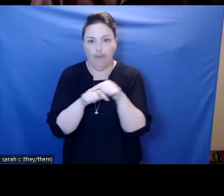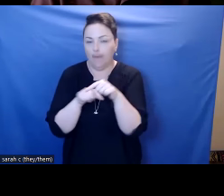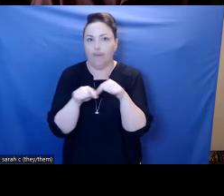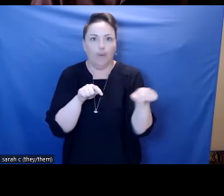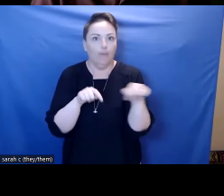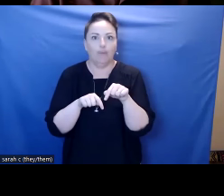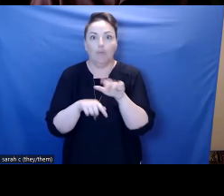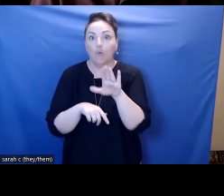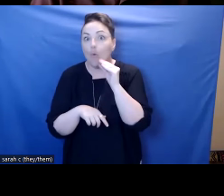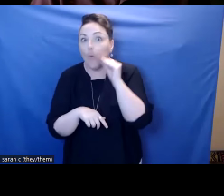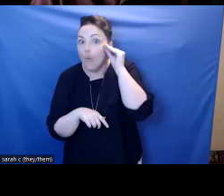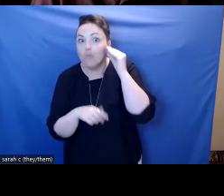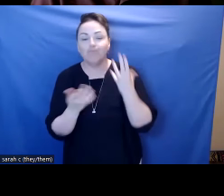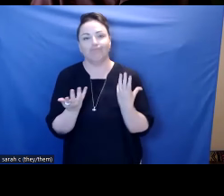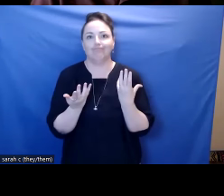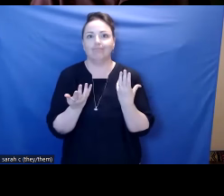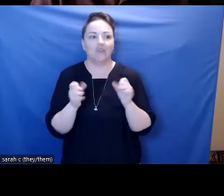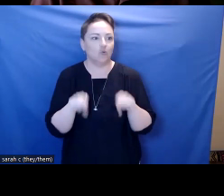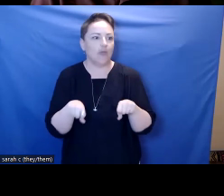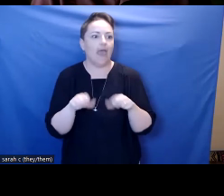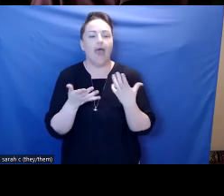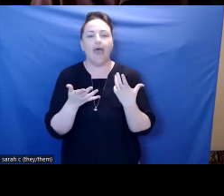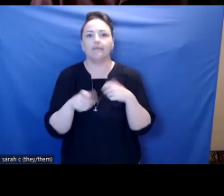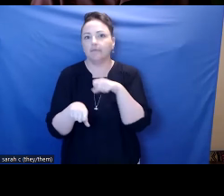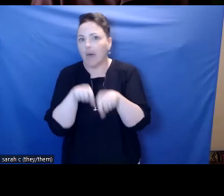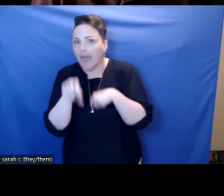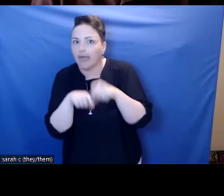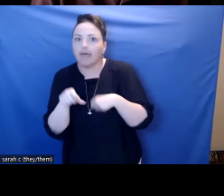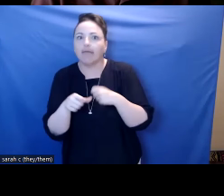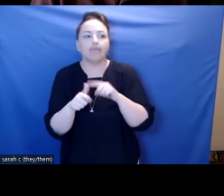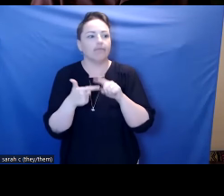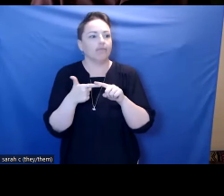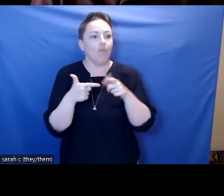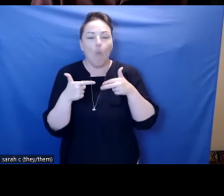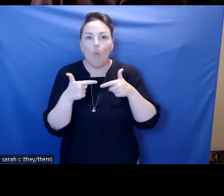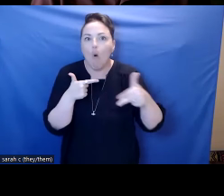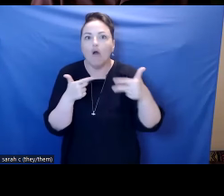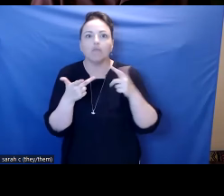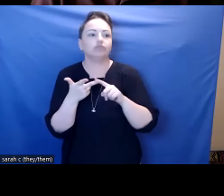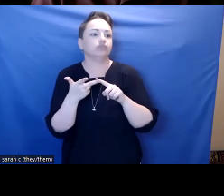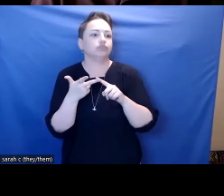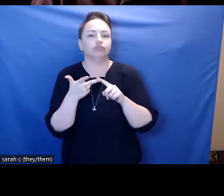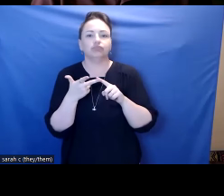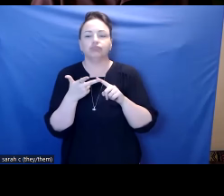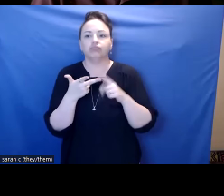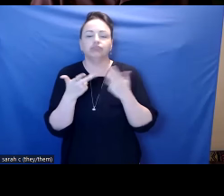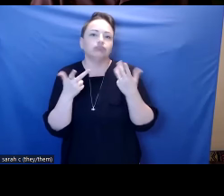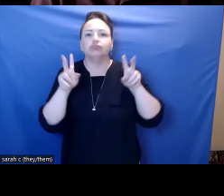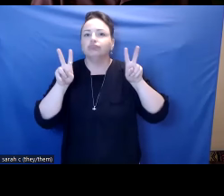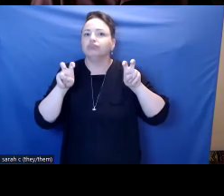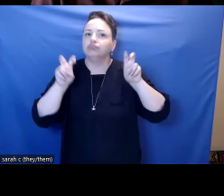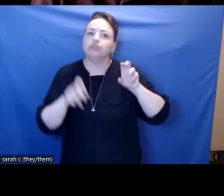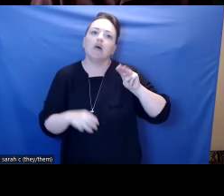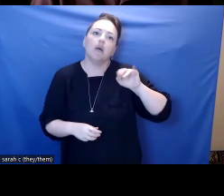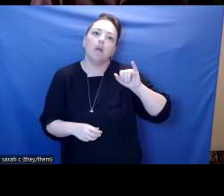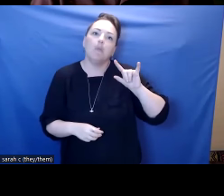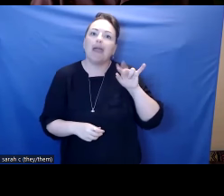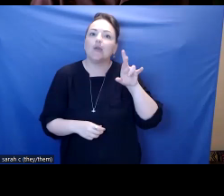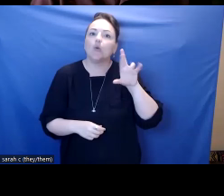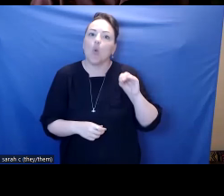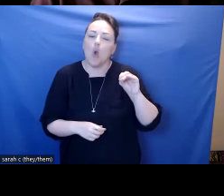take cycles or, cycle or in our case, also do any kind of micro-mobility, which is a golf cart or